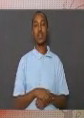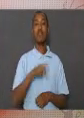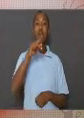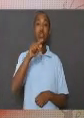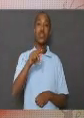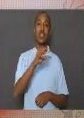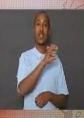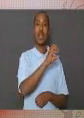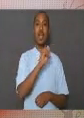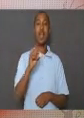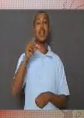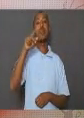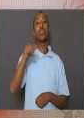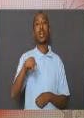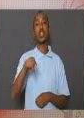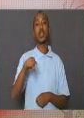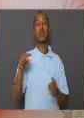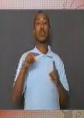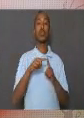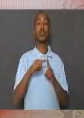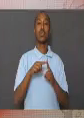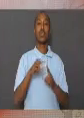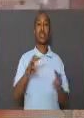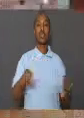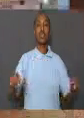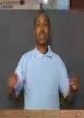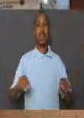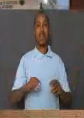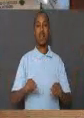phosphorus, and potassium to the soil.